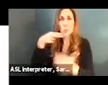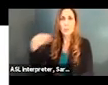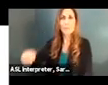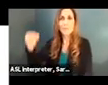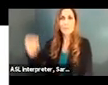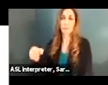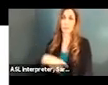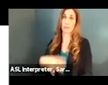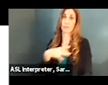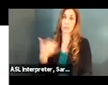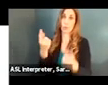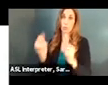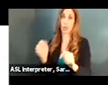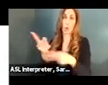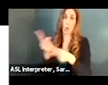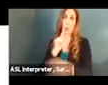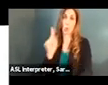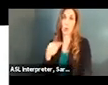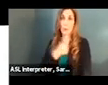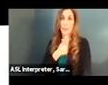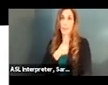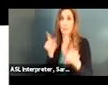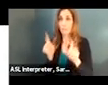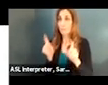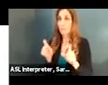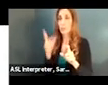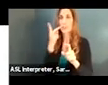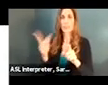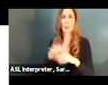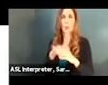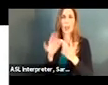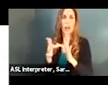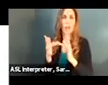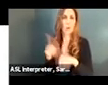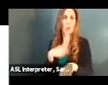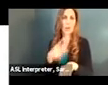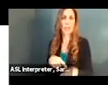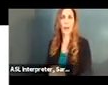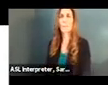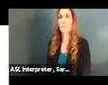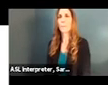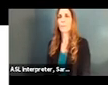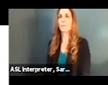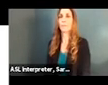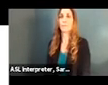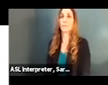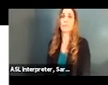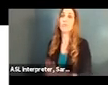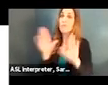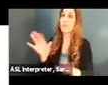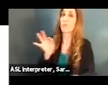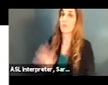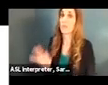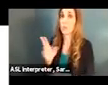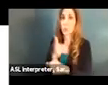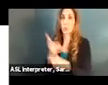out. I ordered this from the lending library to try out. It's something I've been seeing online for a while. And this is, again, a great use of our lending library, things that